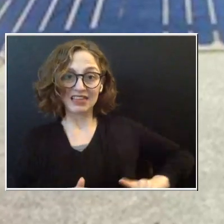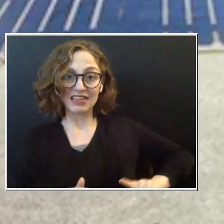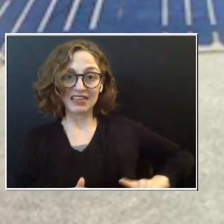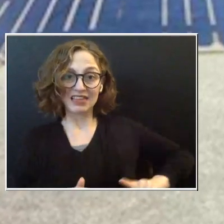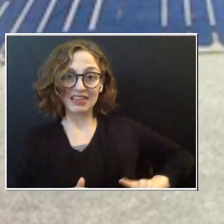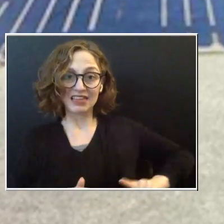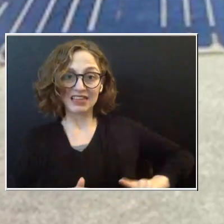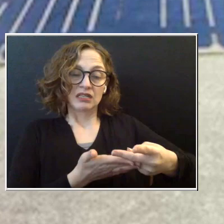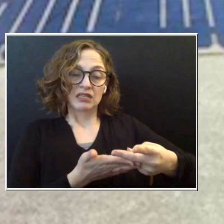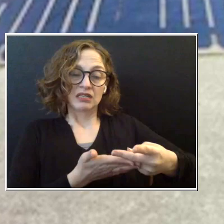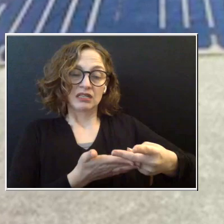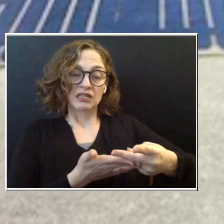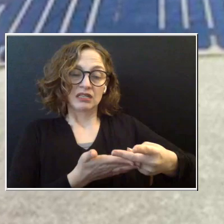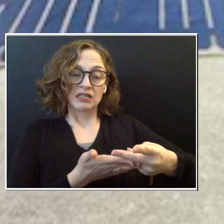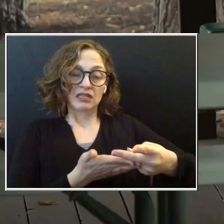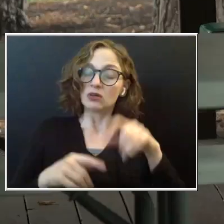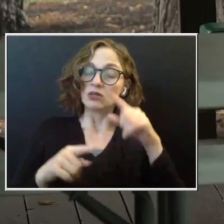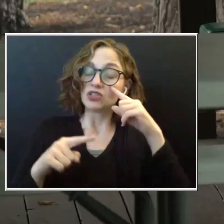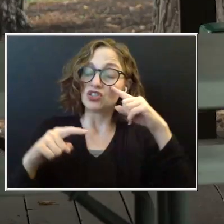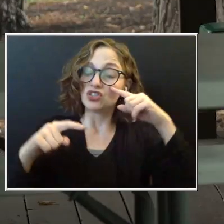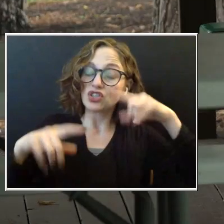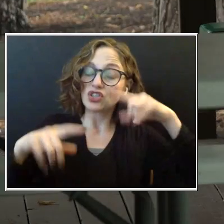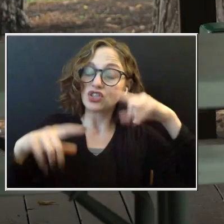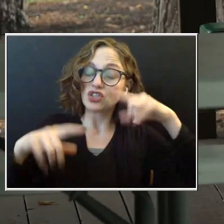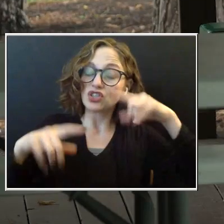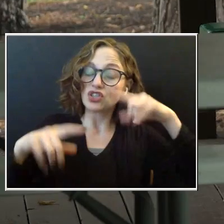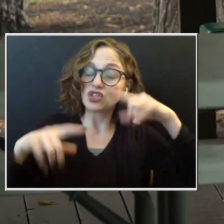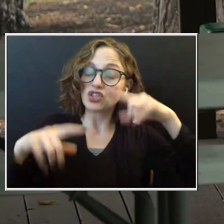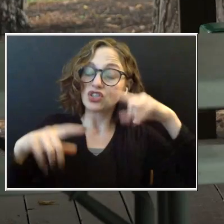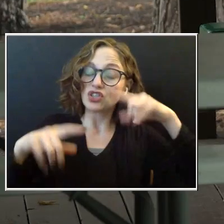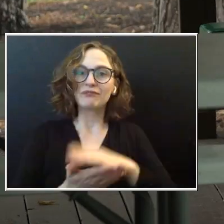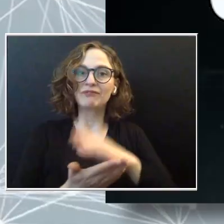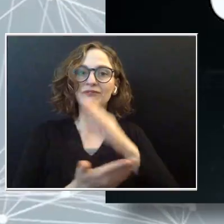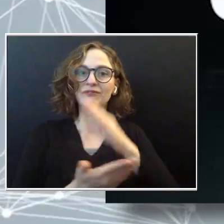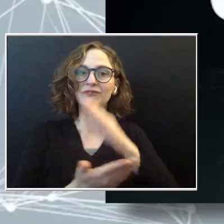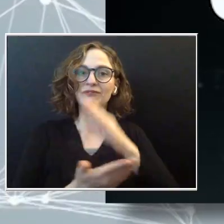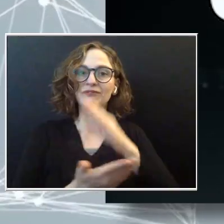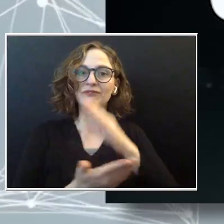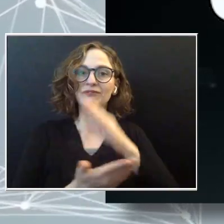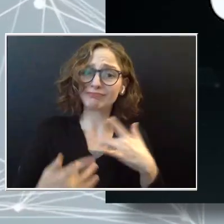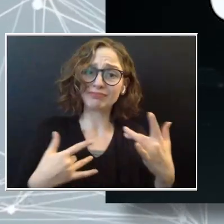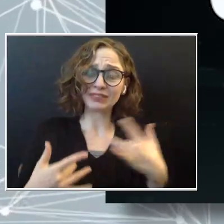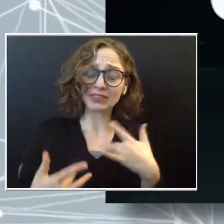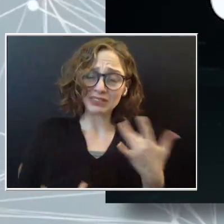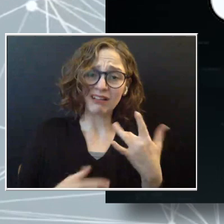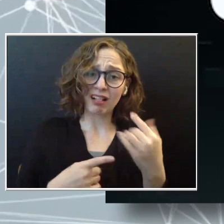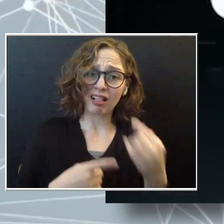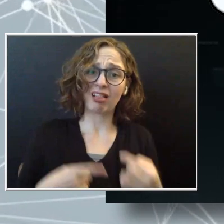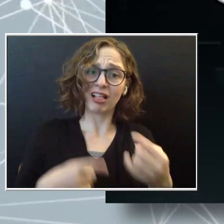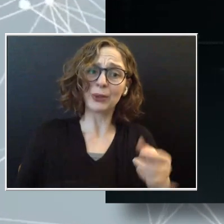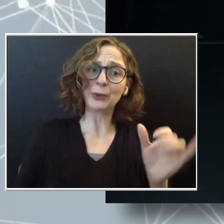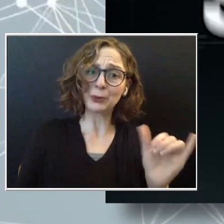through this too because they're worried about their dad. While Gary waits on the transplant list, doctors monitor his